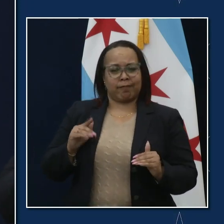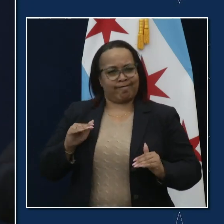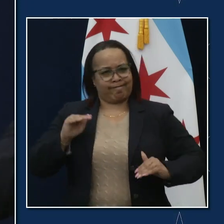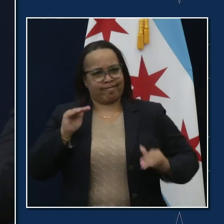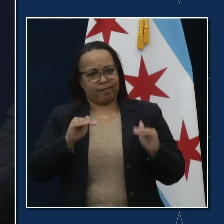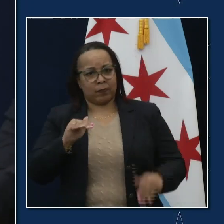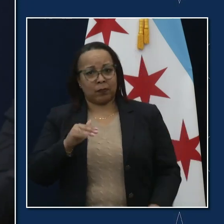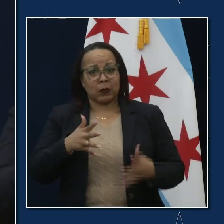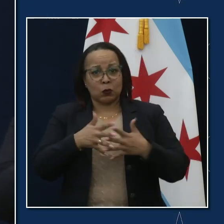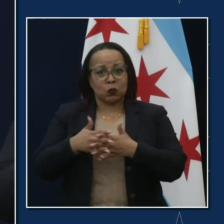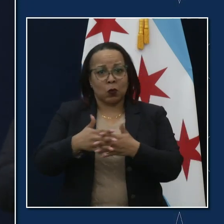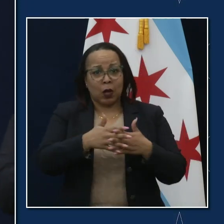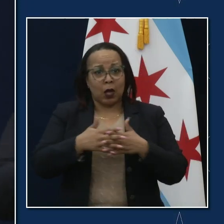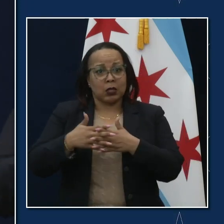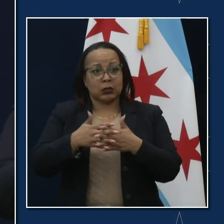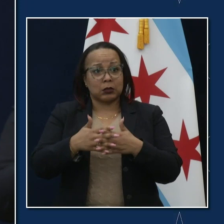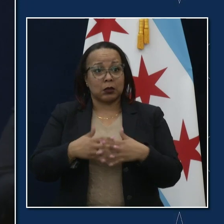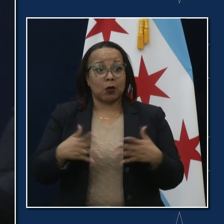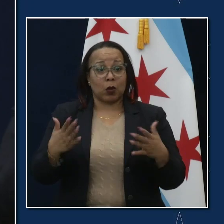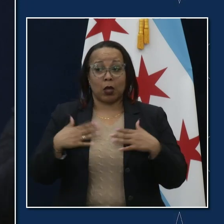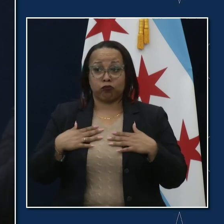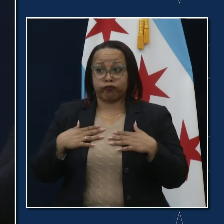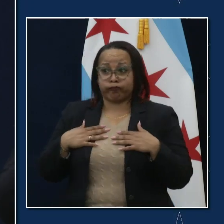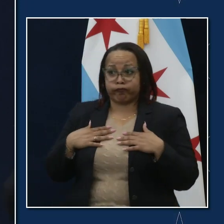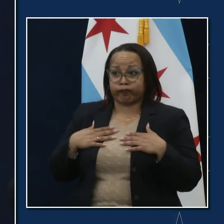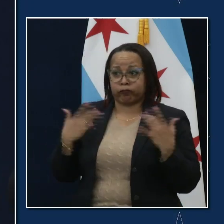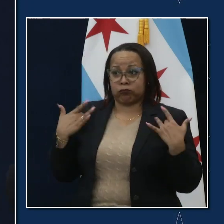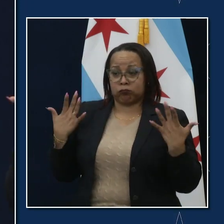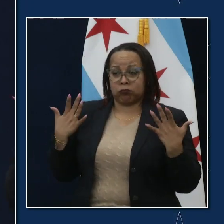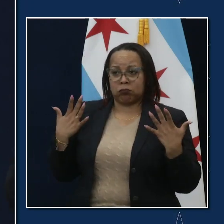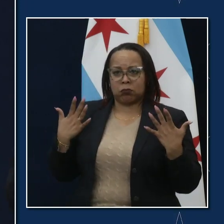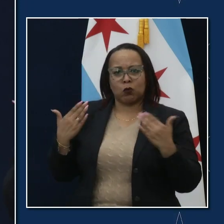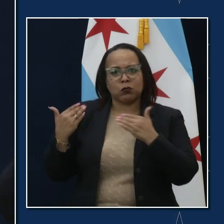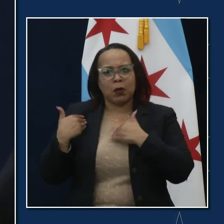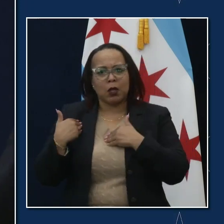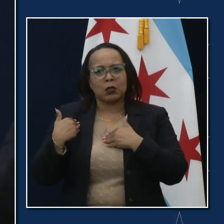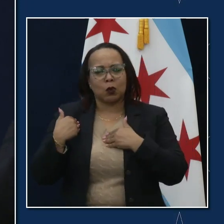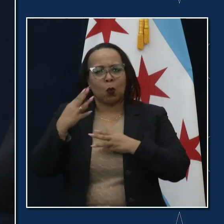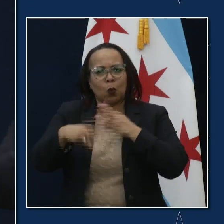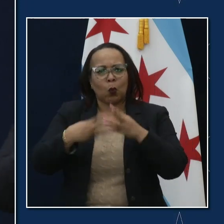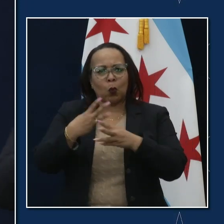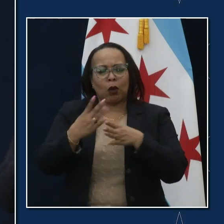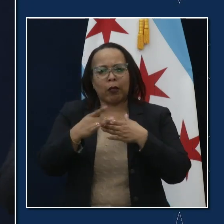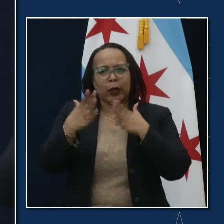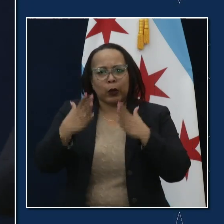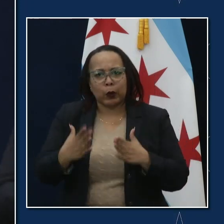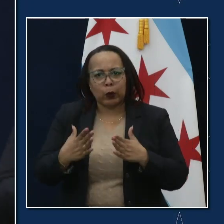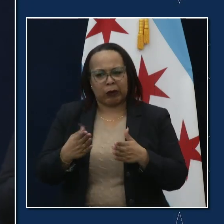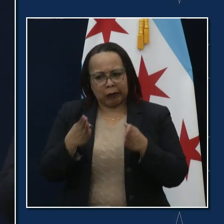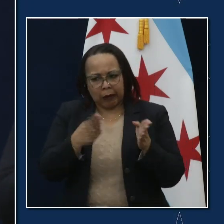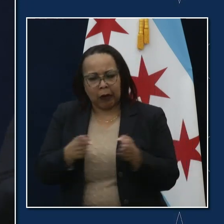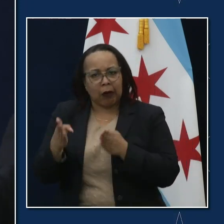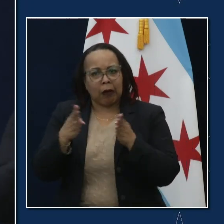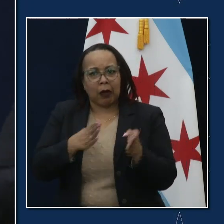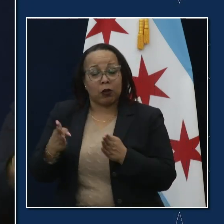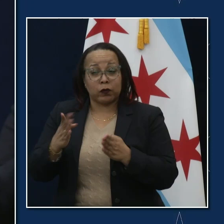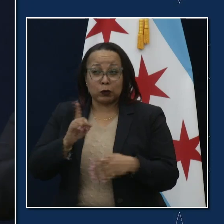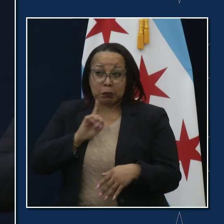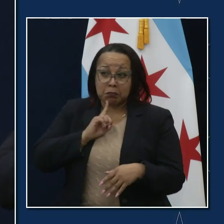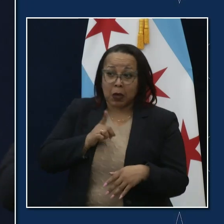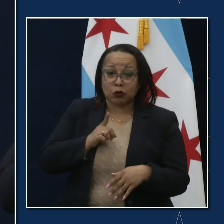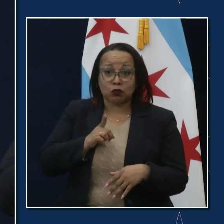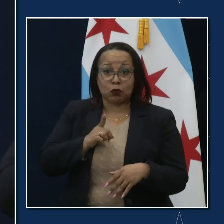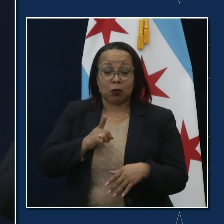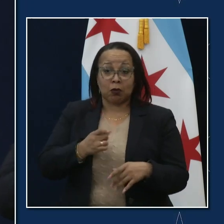States to never shrink from its responsibility as a world leader in an effort to make sure